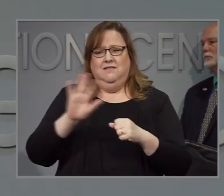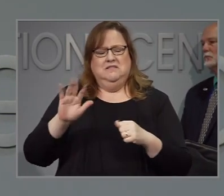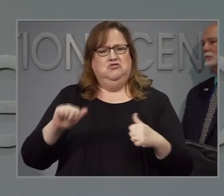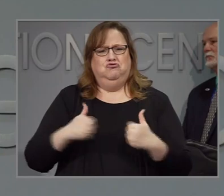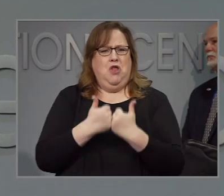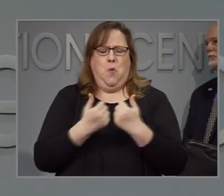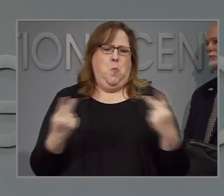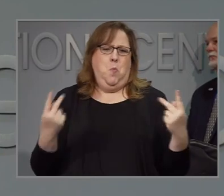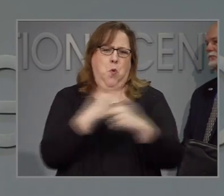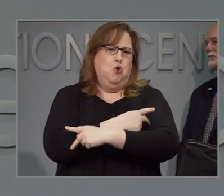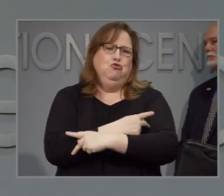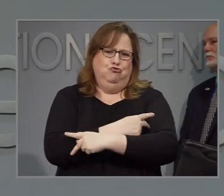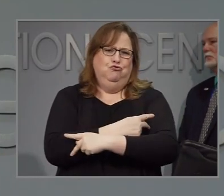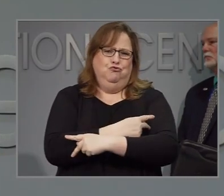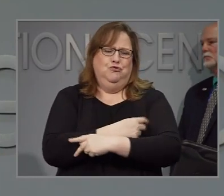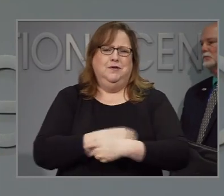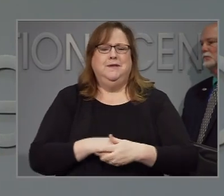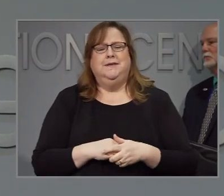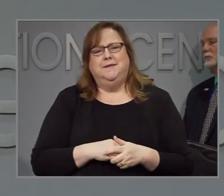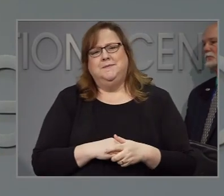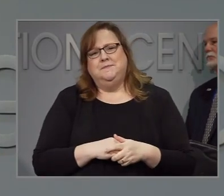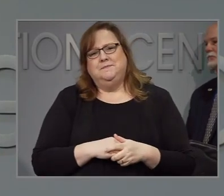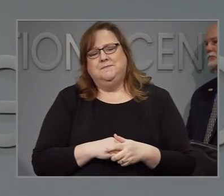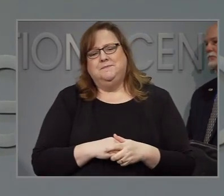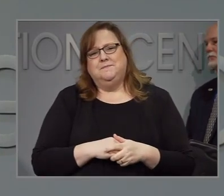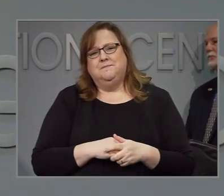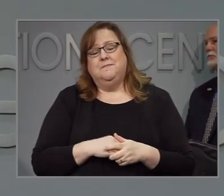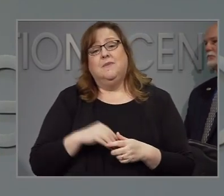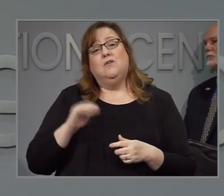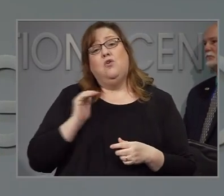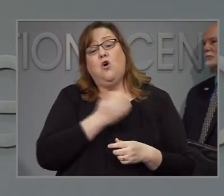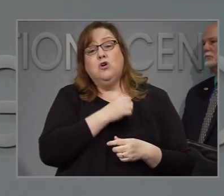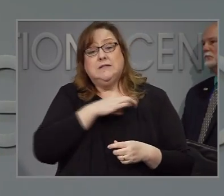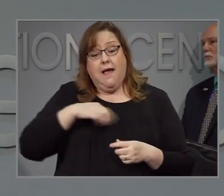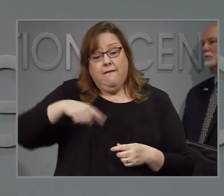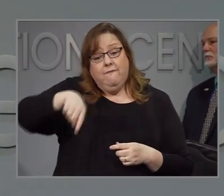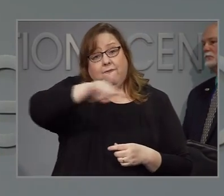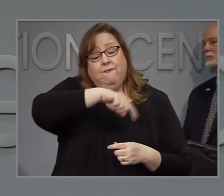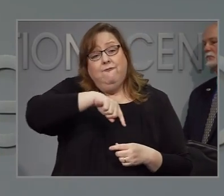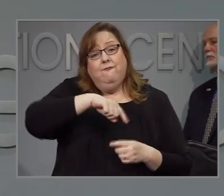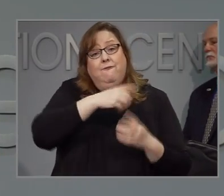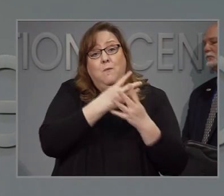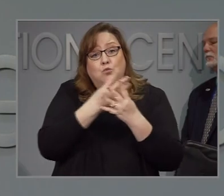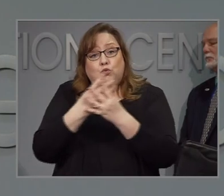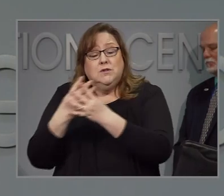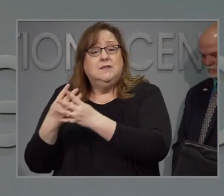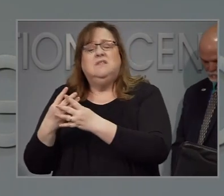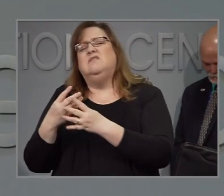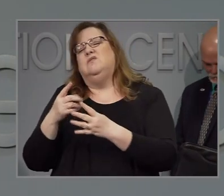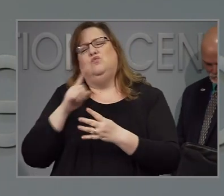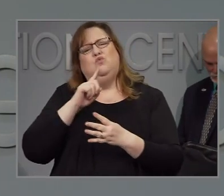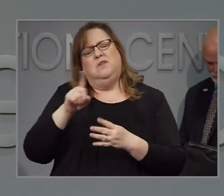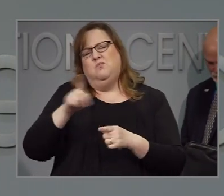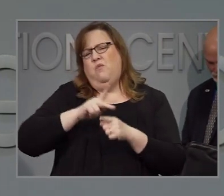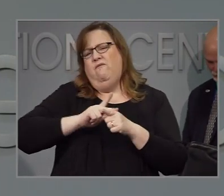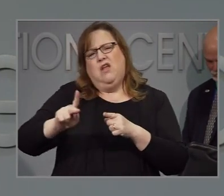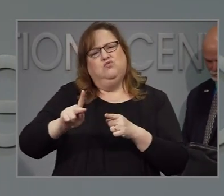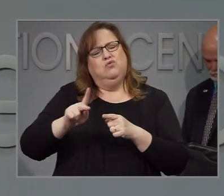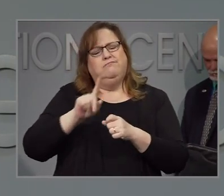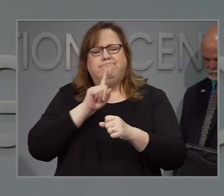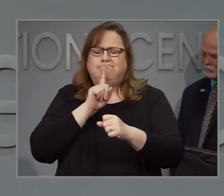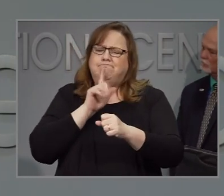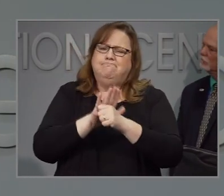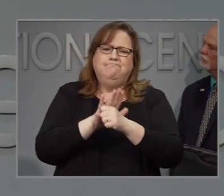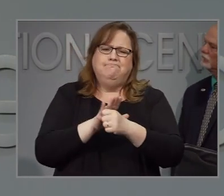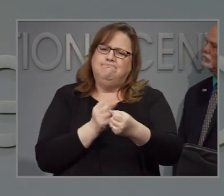makes things even more challenging. So, we've got, our staff are dedicated professionals, and, I've said